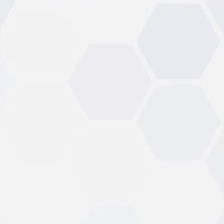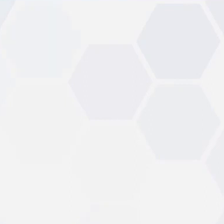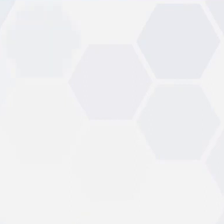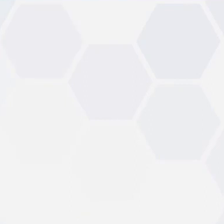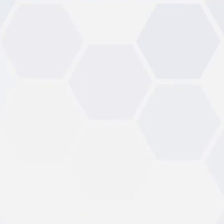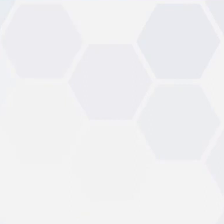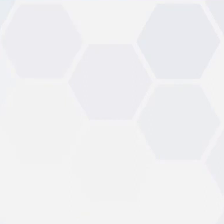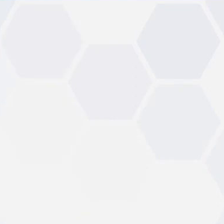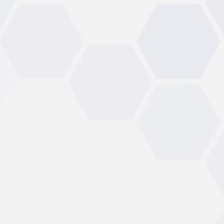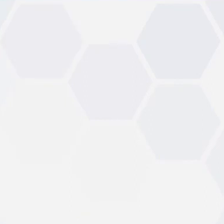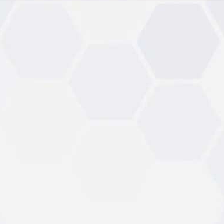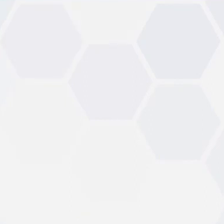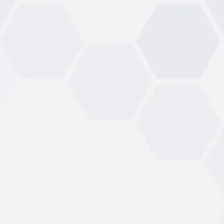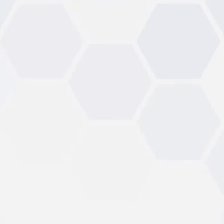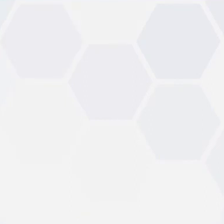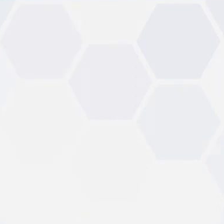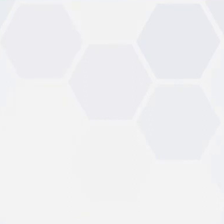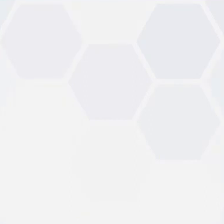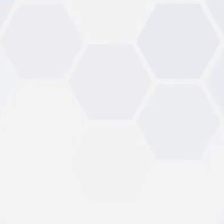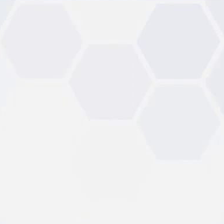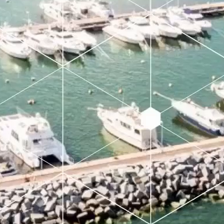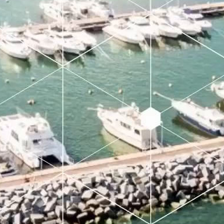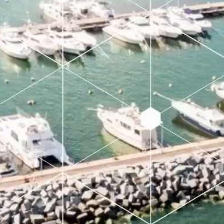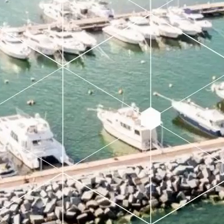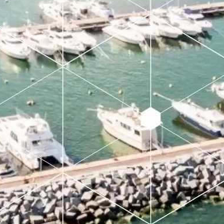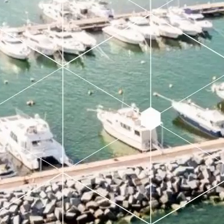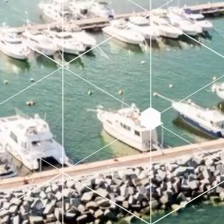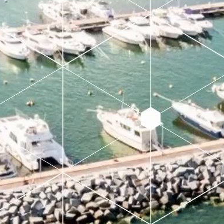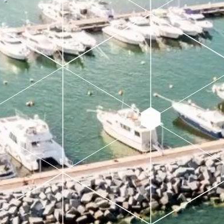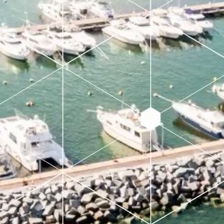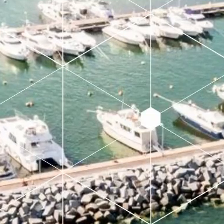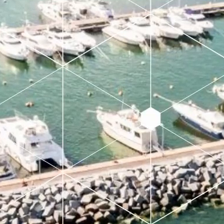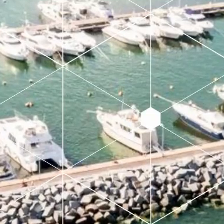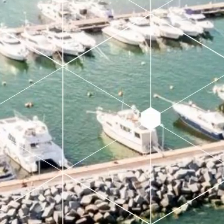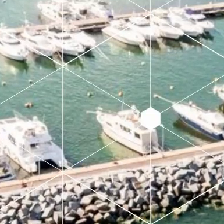give a great round of applause for our panelists and our speakers. Thank you. Thank you for being here.